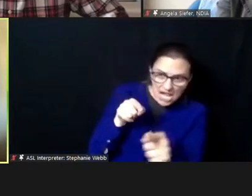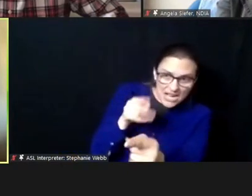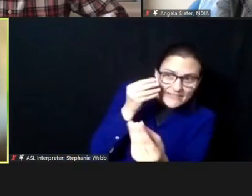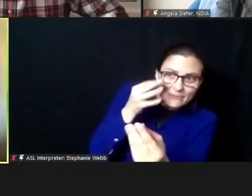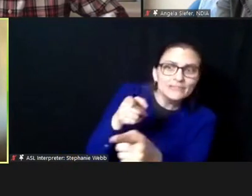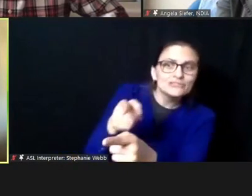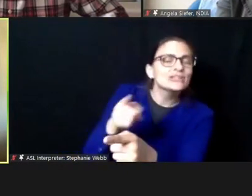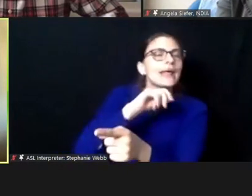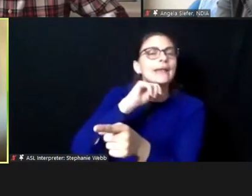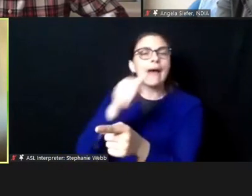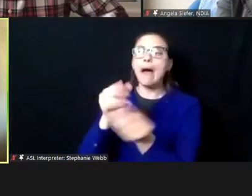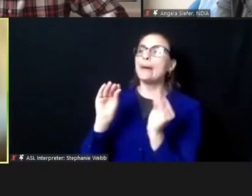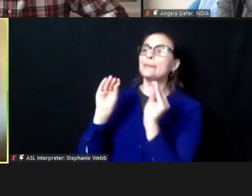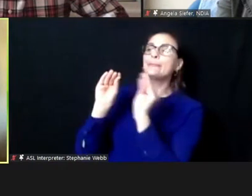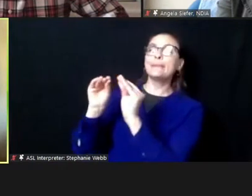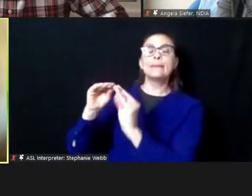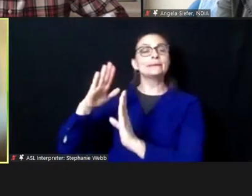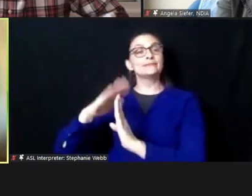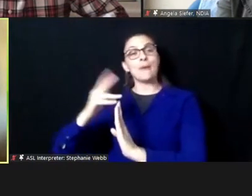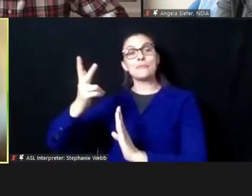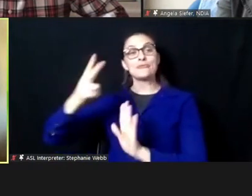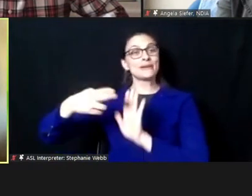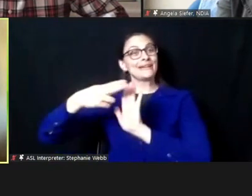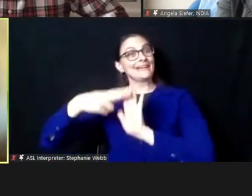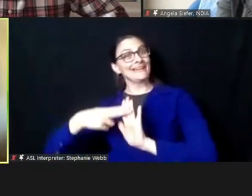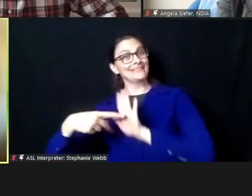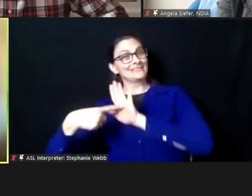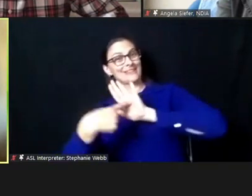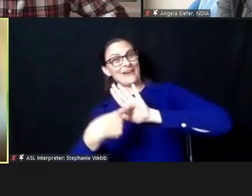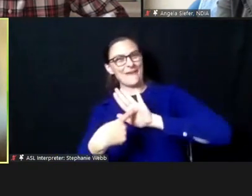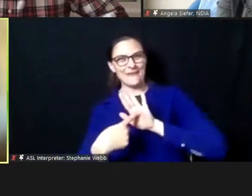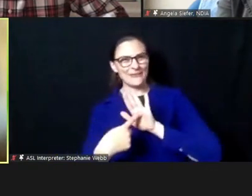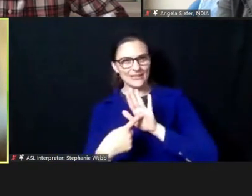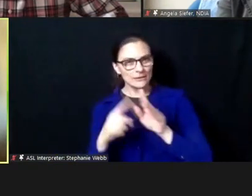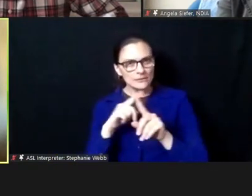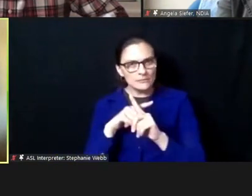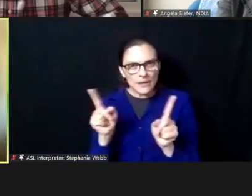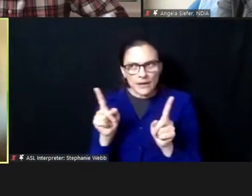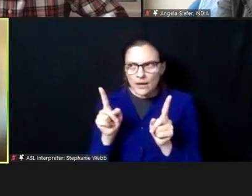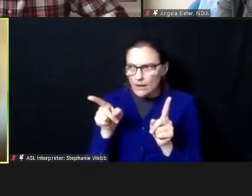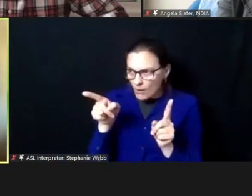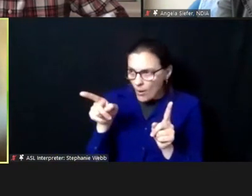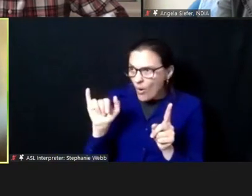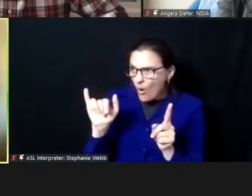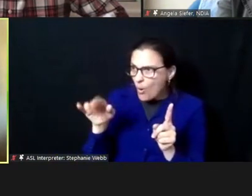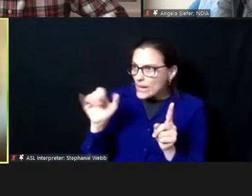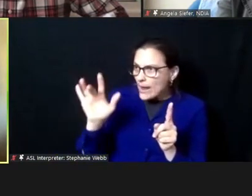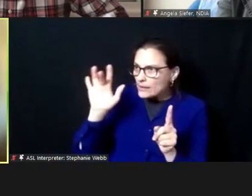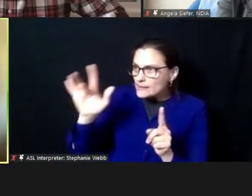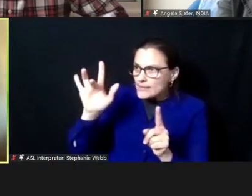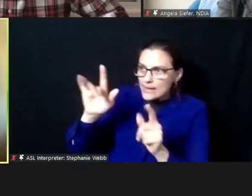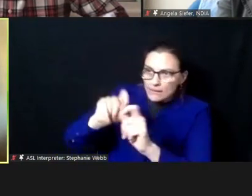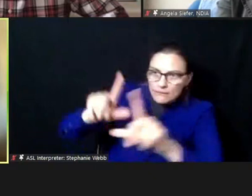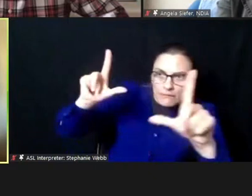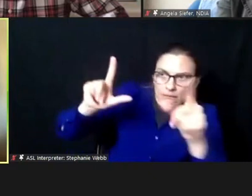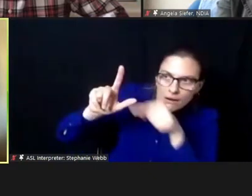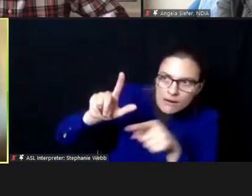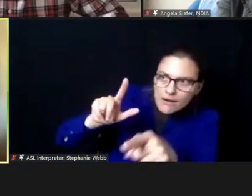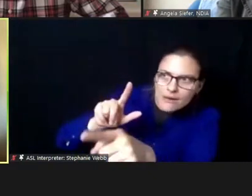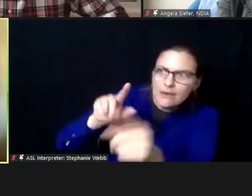being able to actually have a pathway to offer more info with a digital label, I think is valuable.